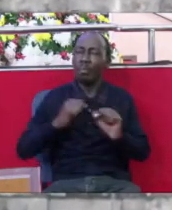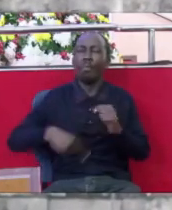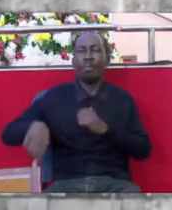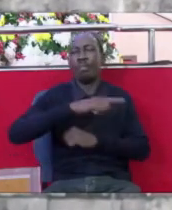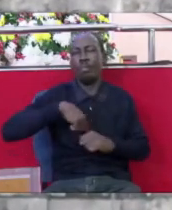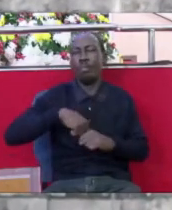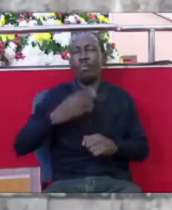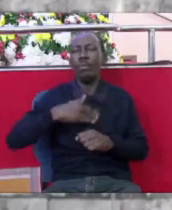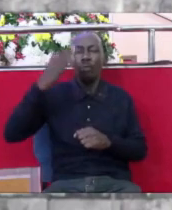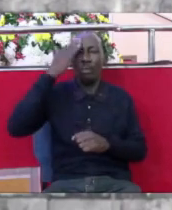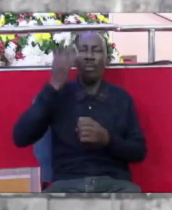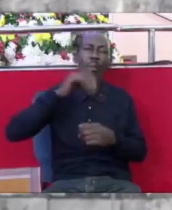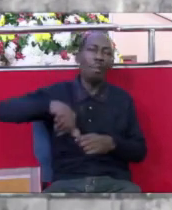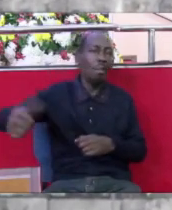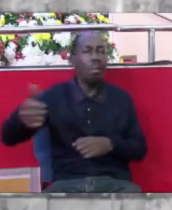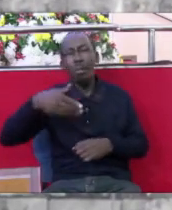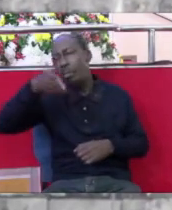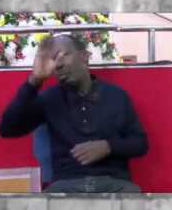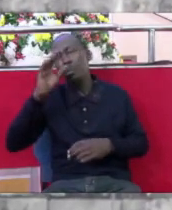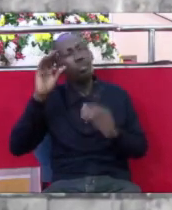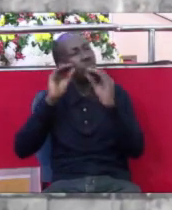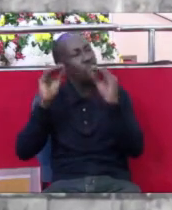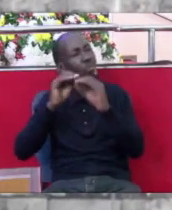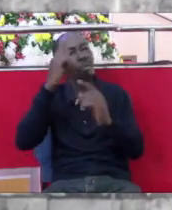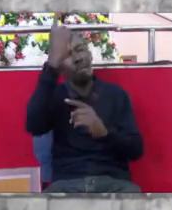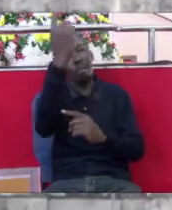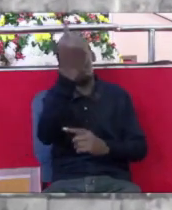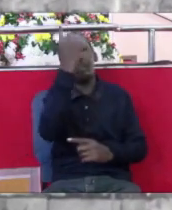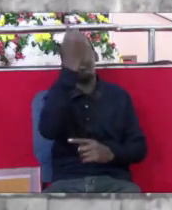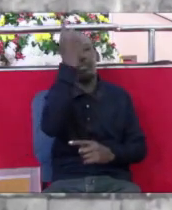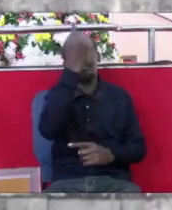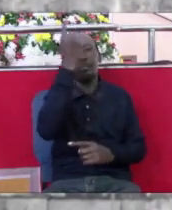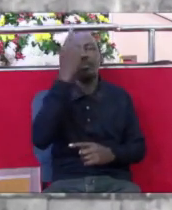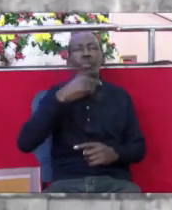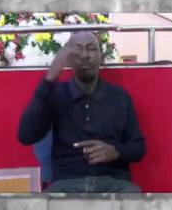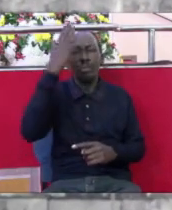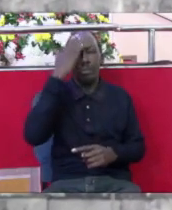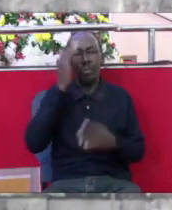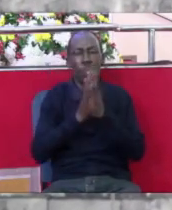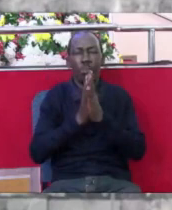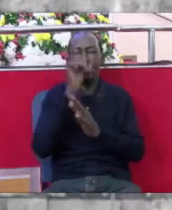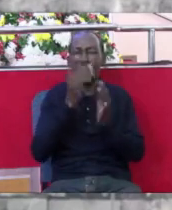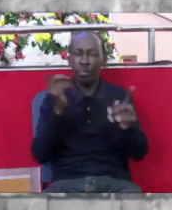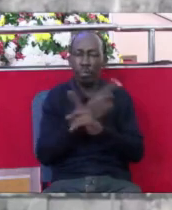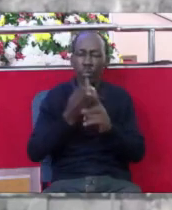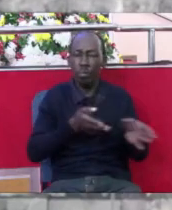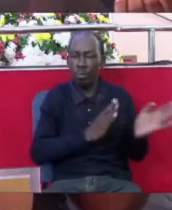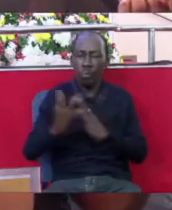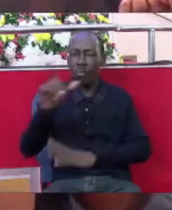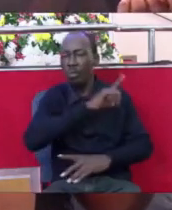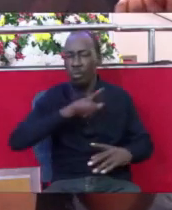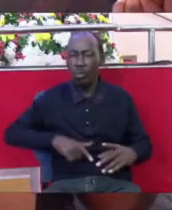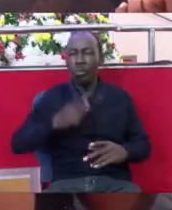know that apart from you, Lord, there is no other savior. Kando yako hatuna mwokozi mwingine. Lord, we pray that, Lord, in our diverse situation, Lord,